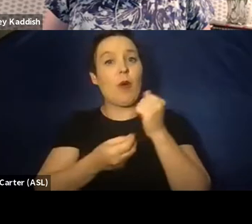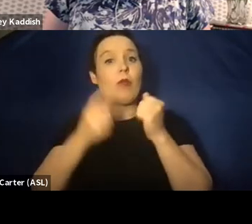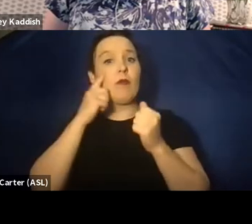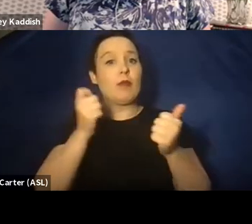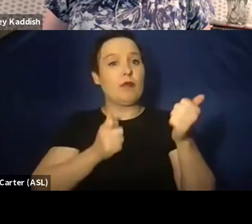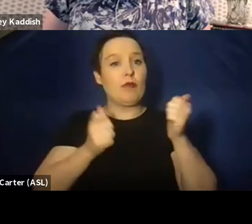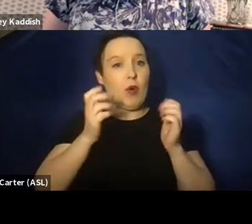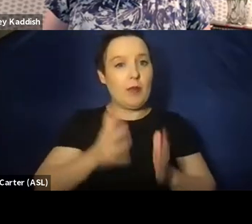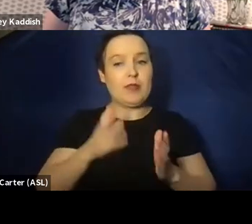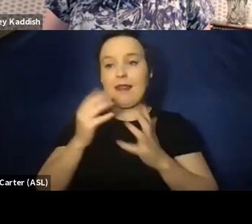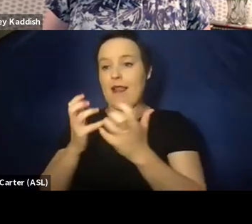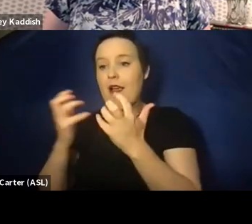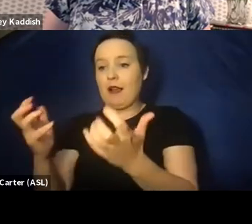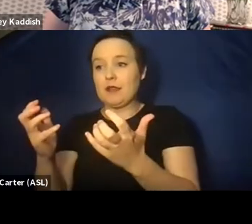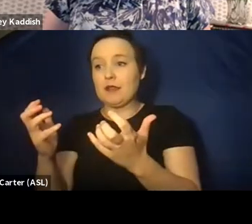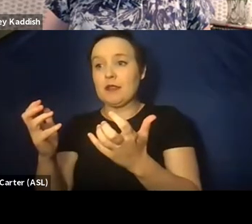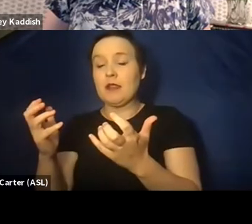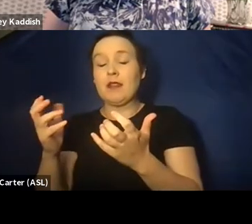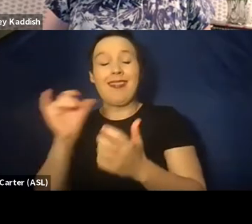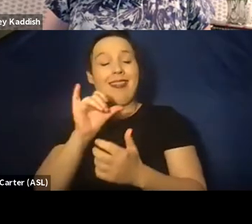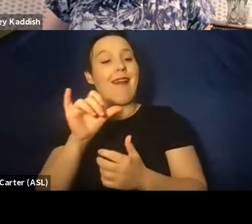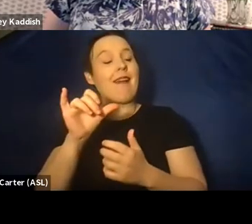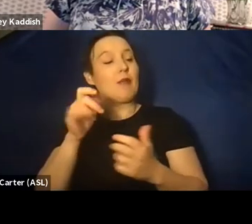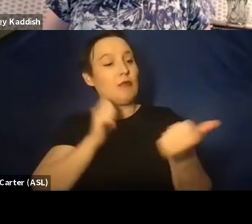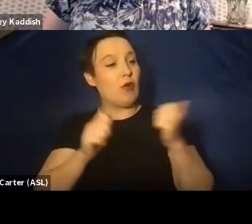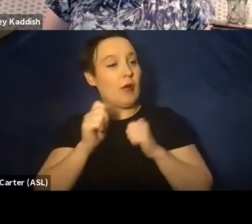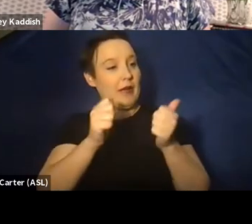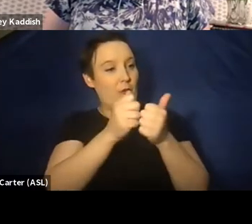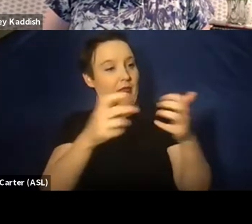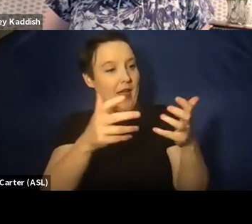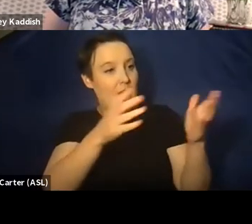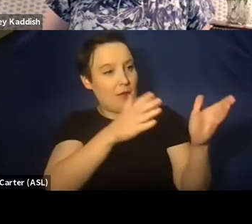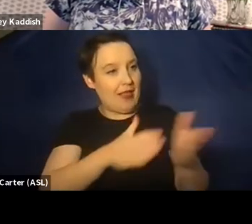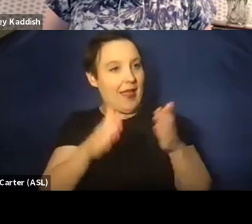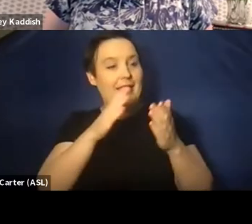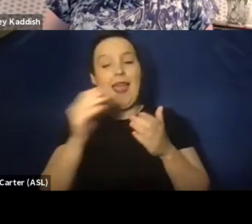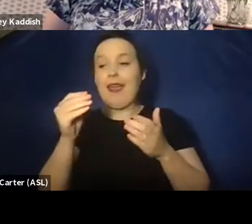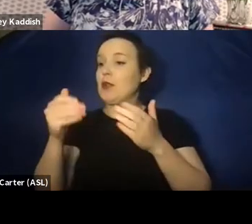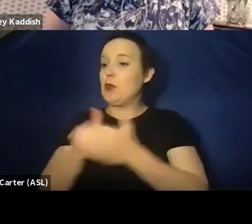in the sense of performing without a premeditated plan and incorporating change into known material.